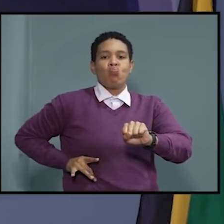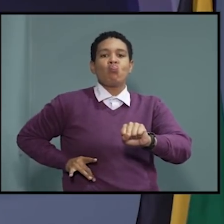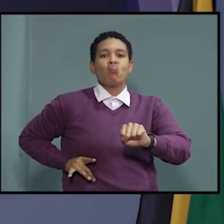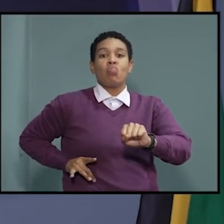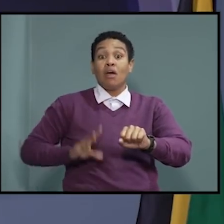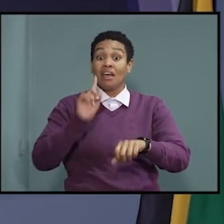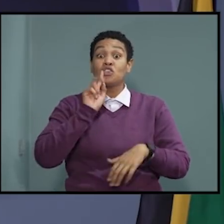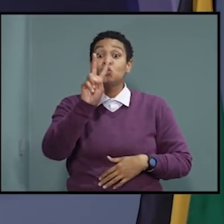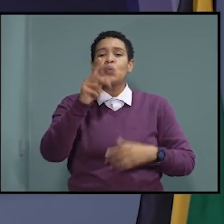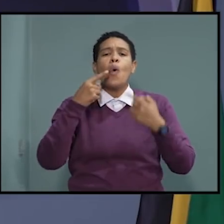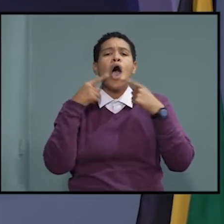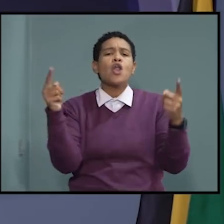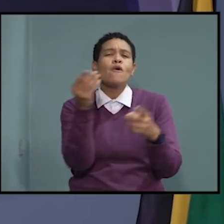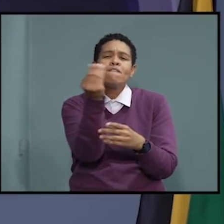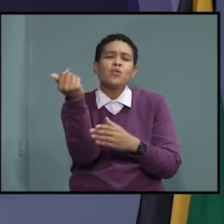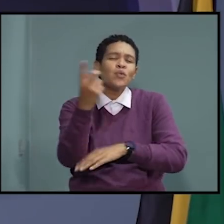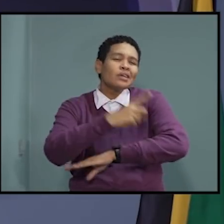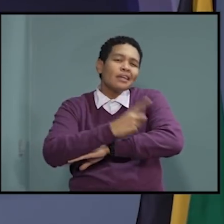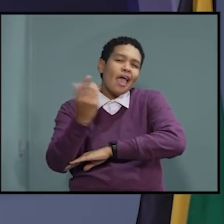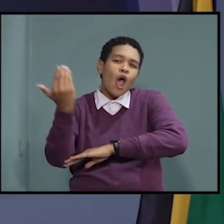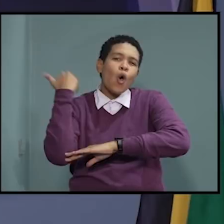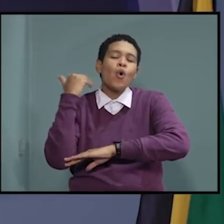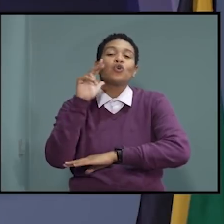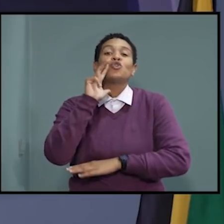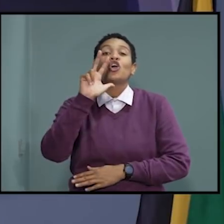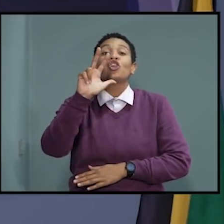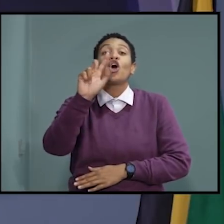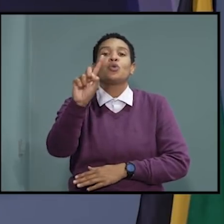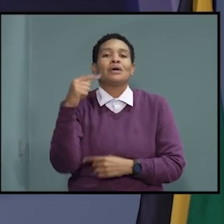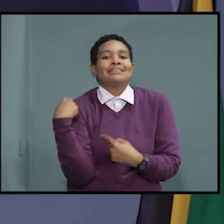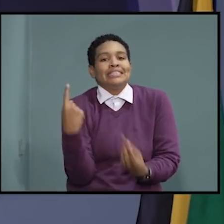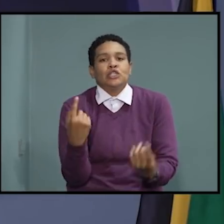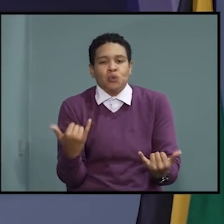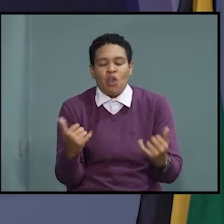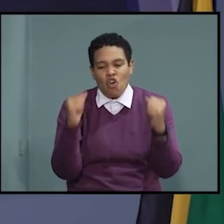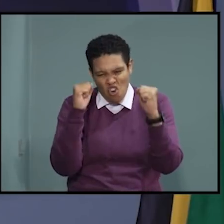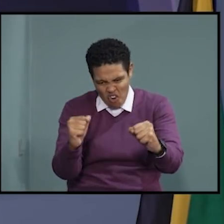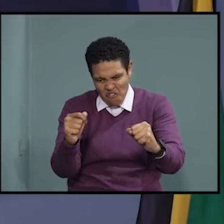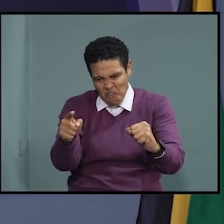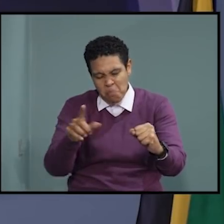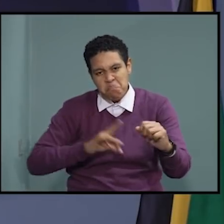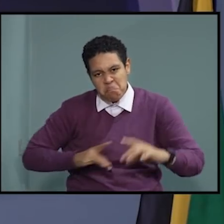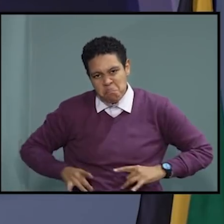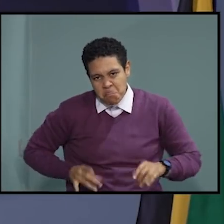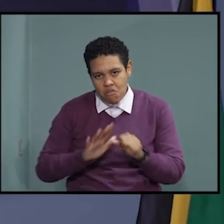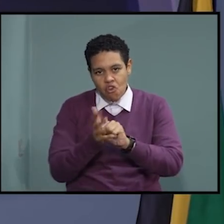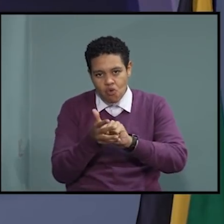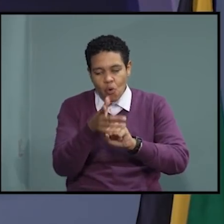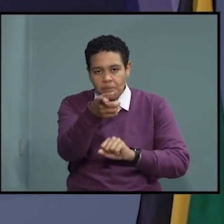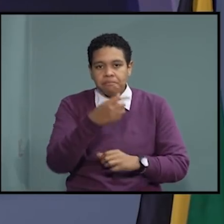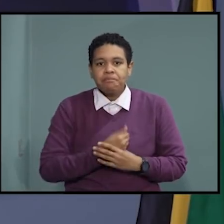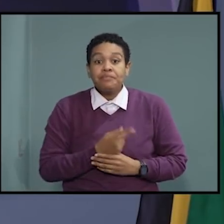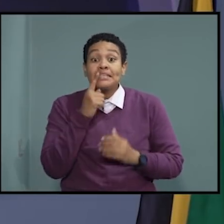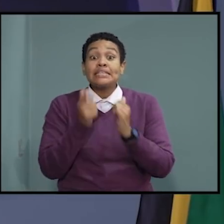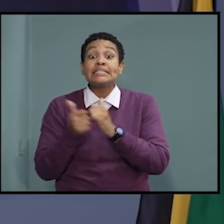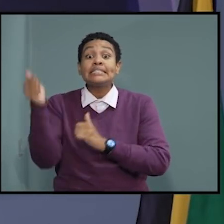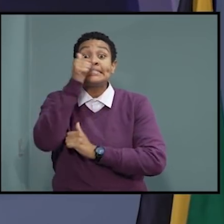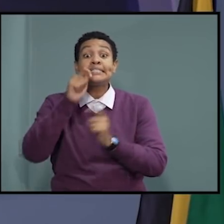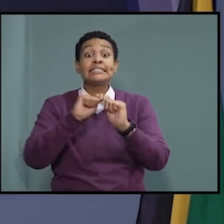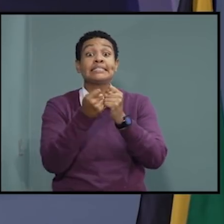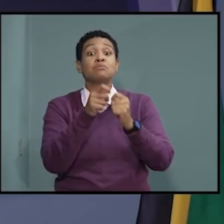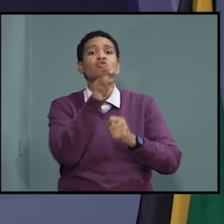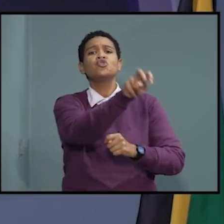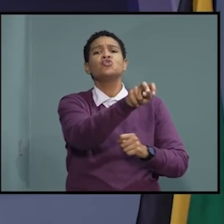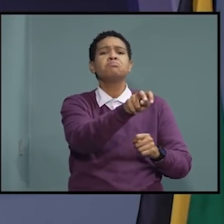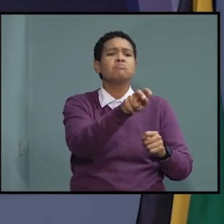announced a few days ago, so 31 since today. A senior team from the ministry visited the entity